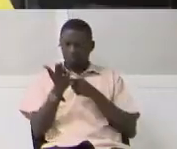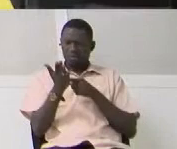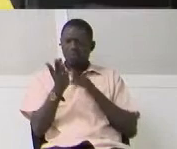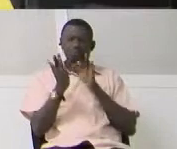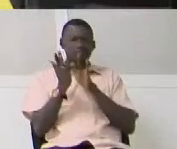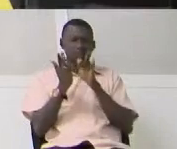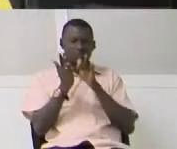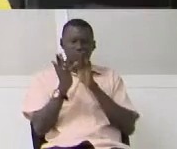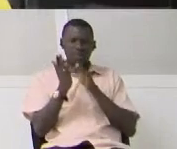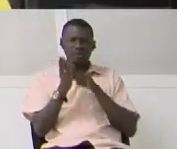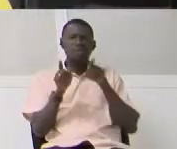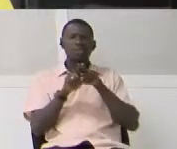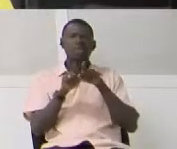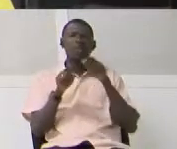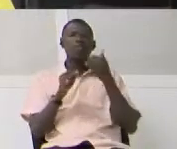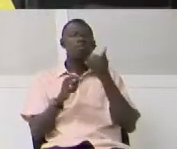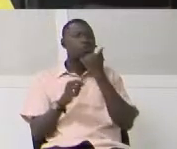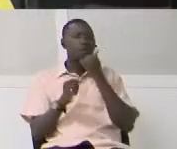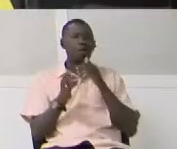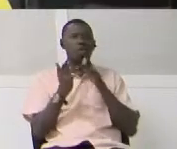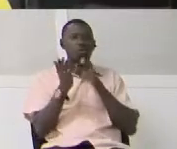fofu there